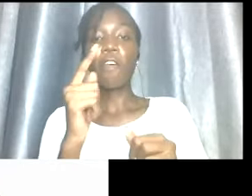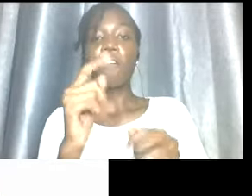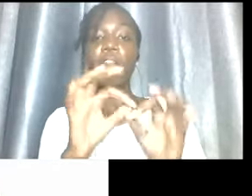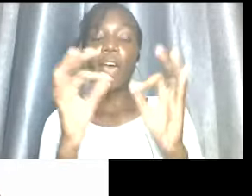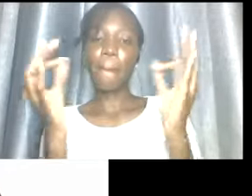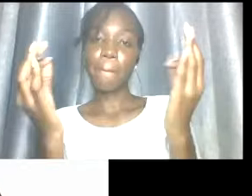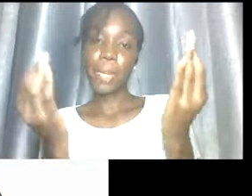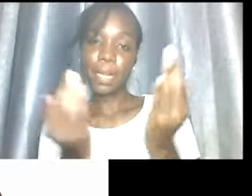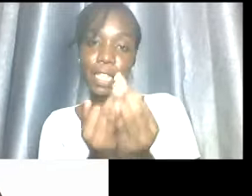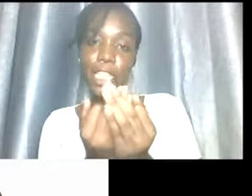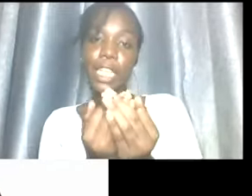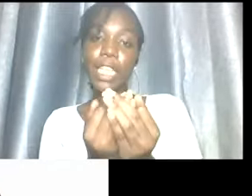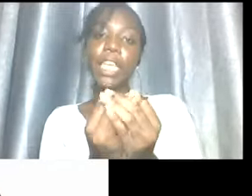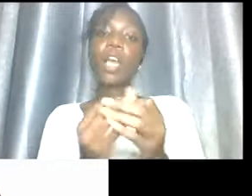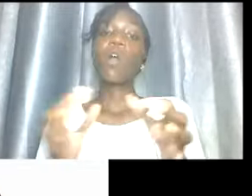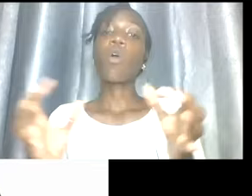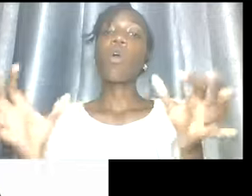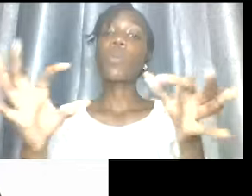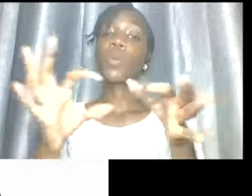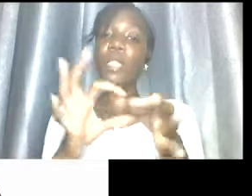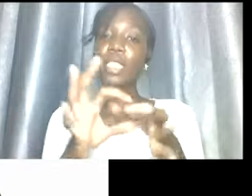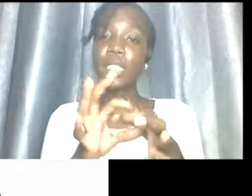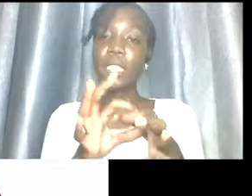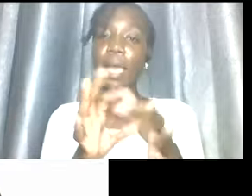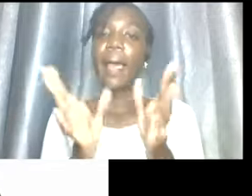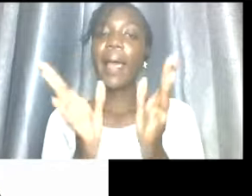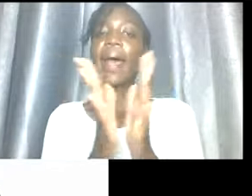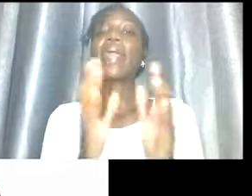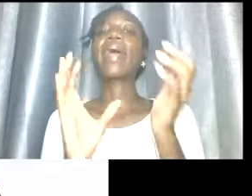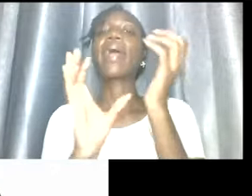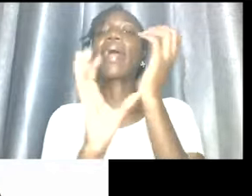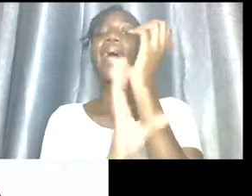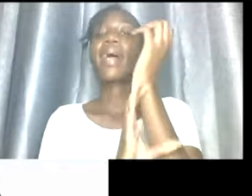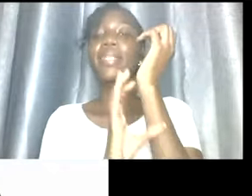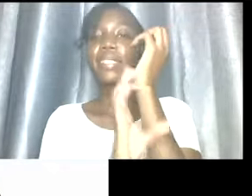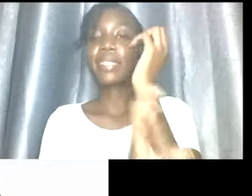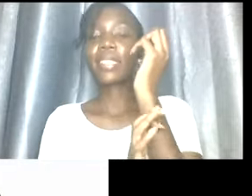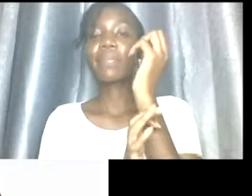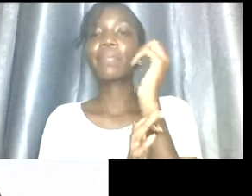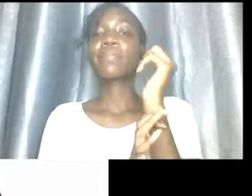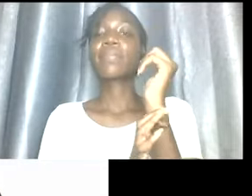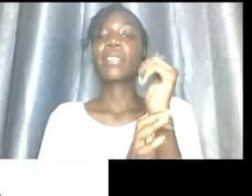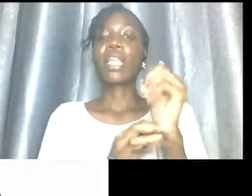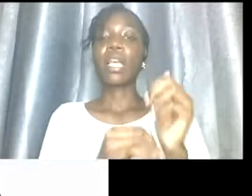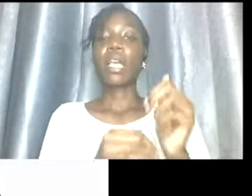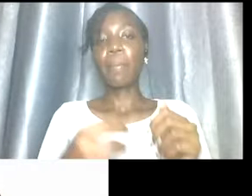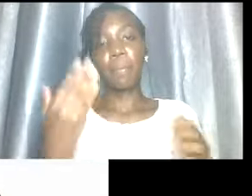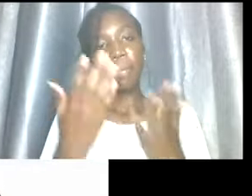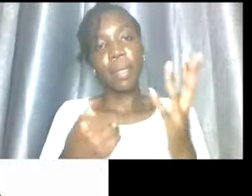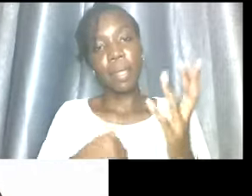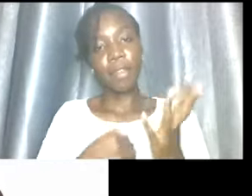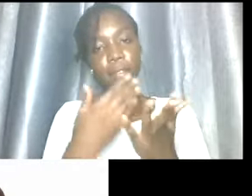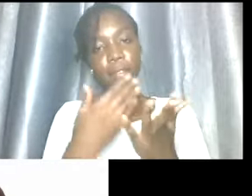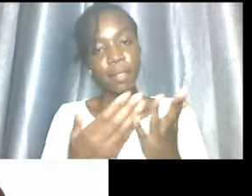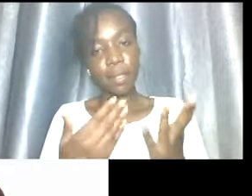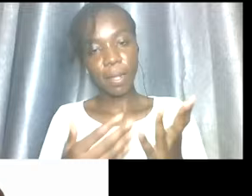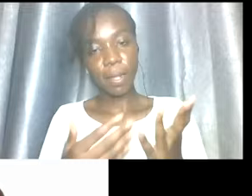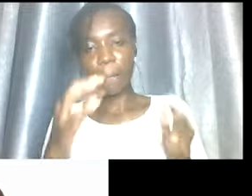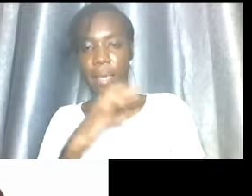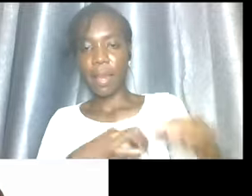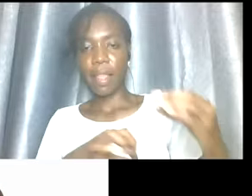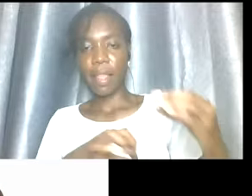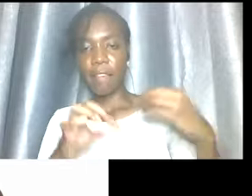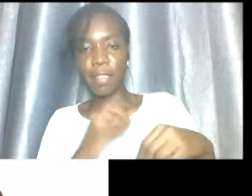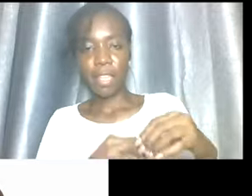your community, and your country, because there are immense benefits of being a